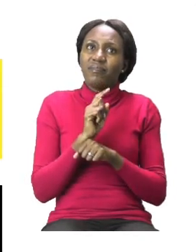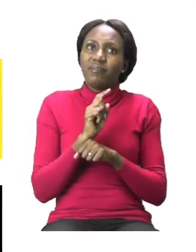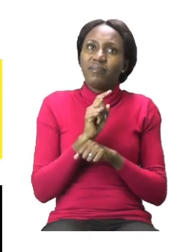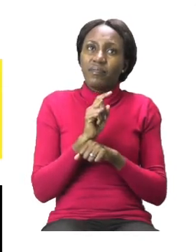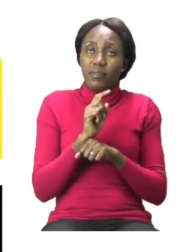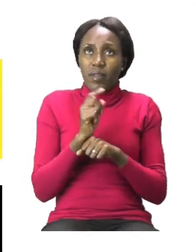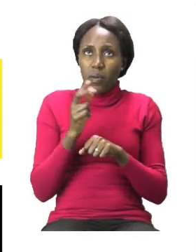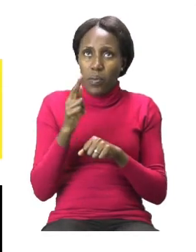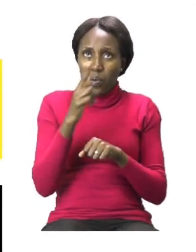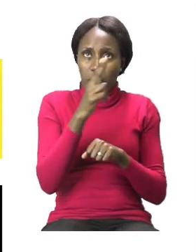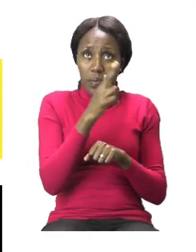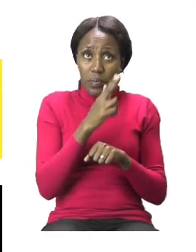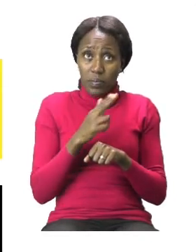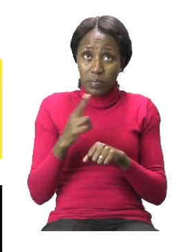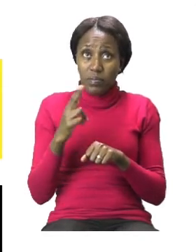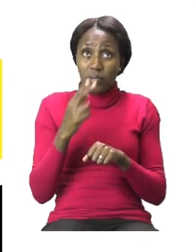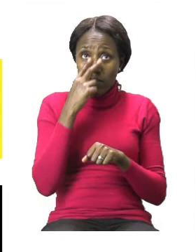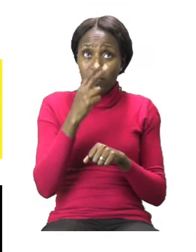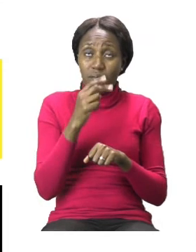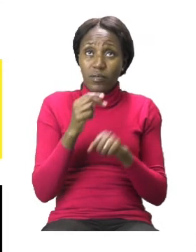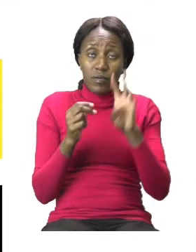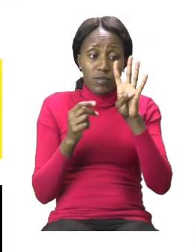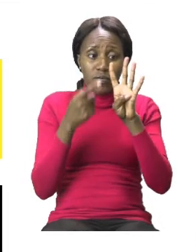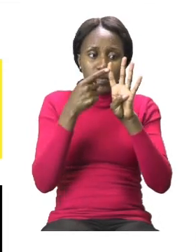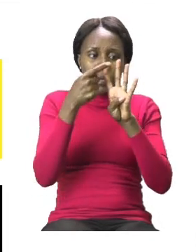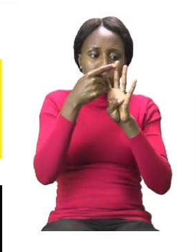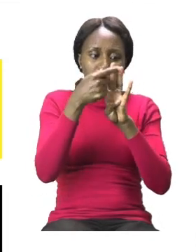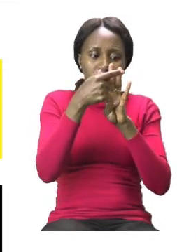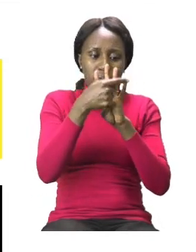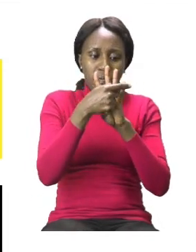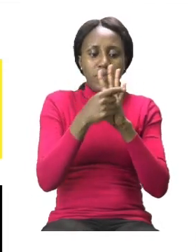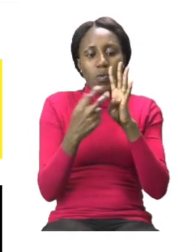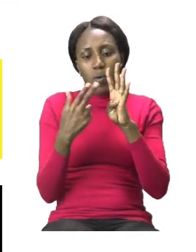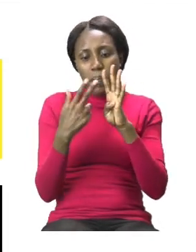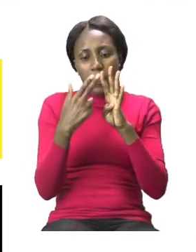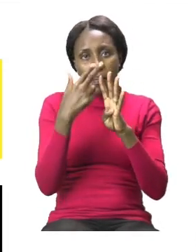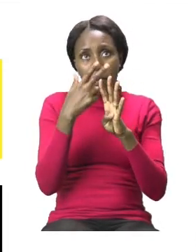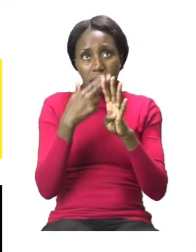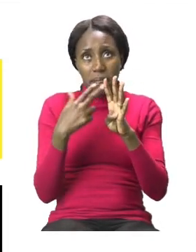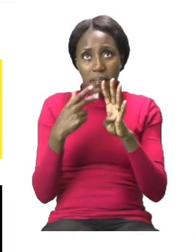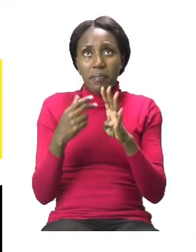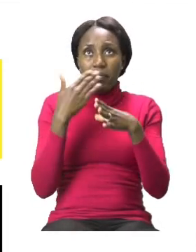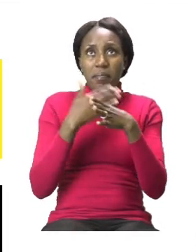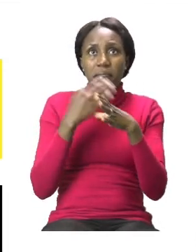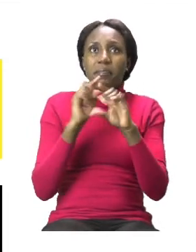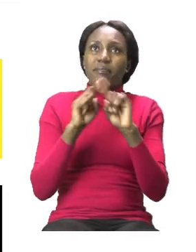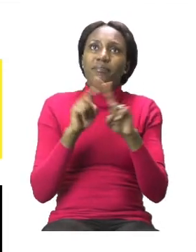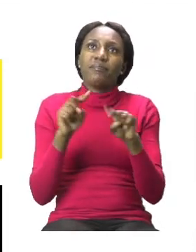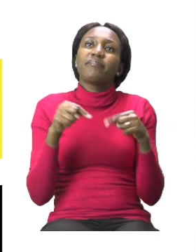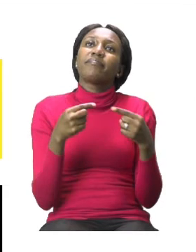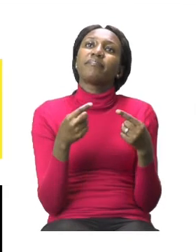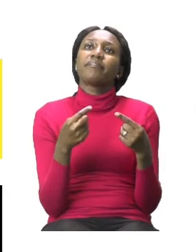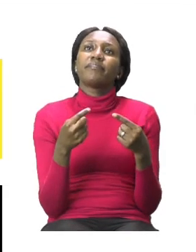out. You can see that we have 4 different people doing 4 different actions.